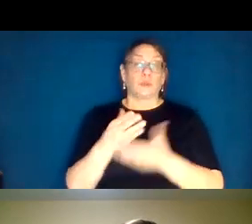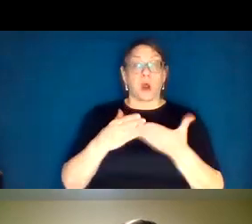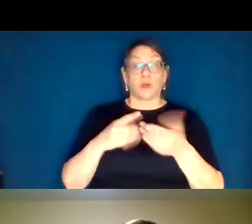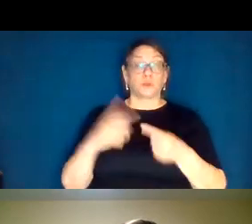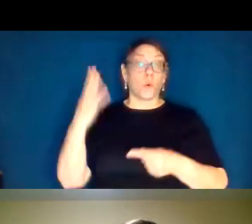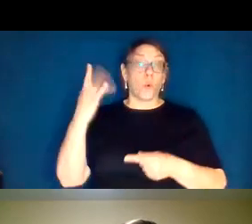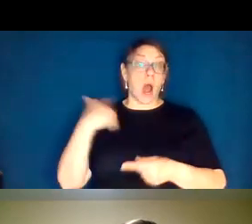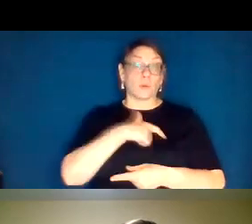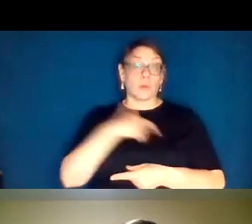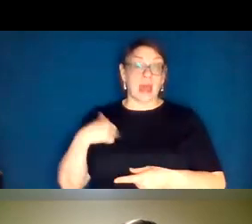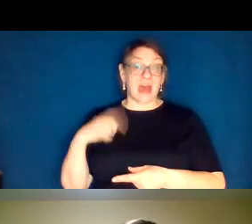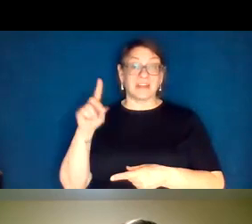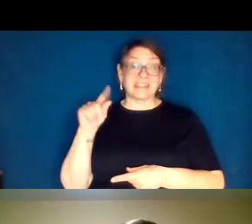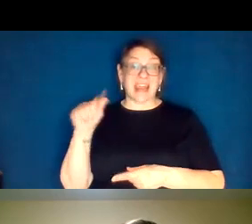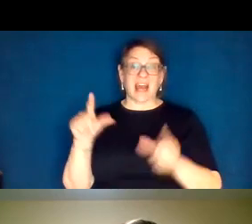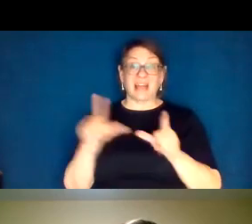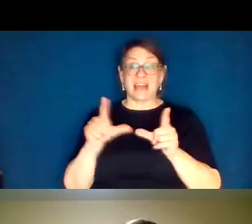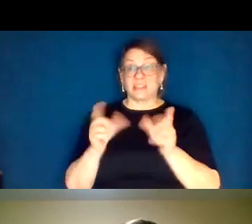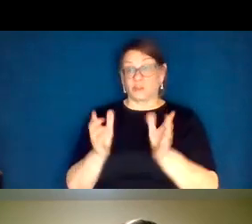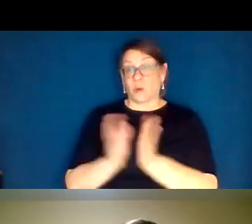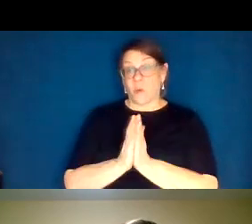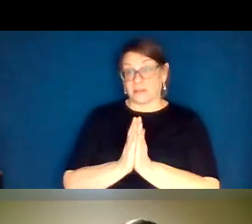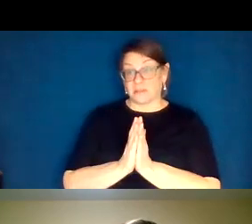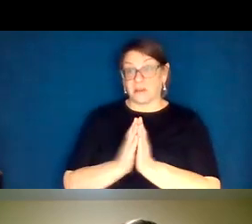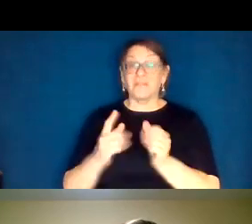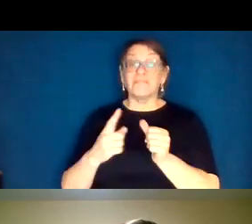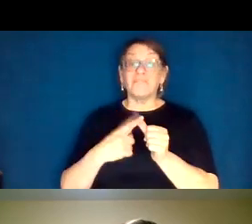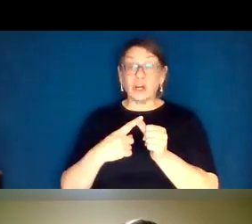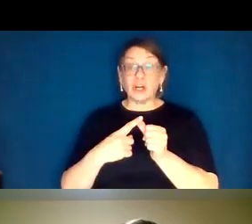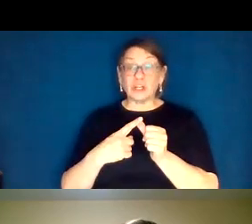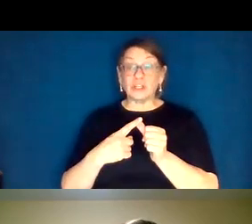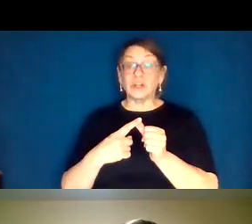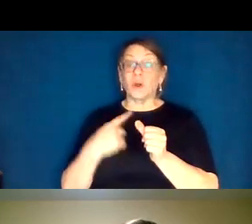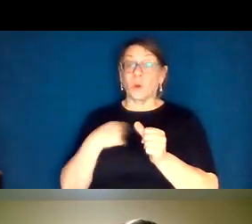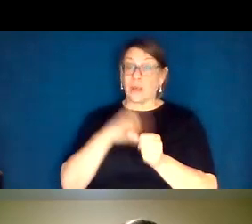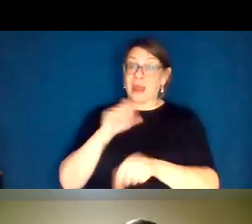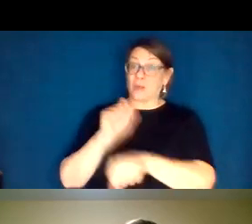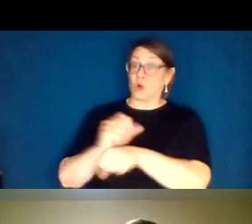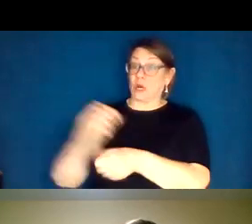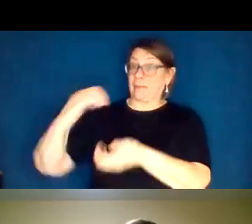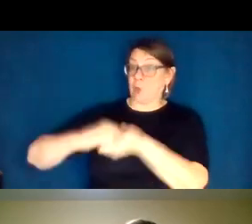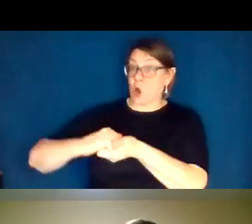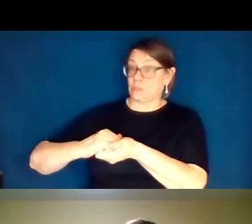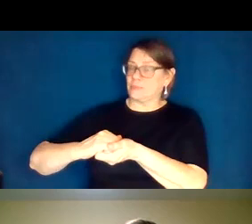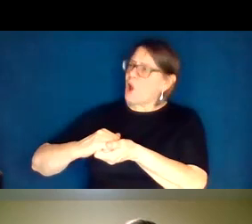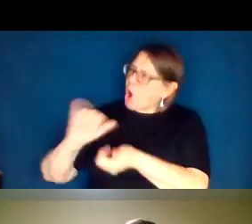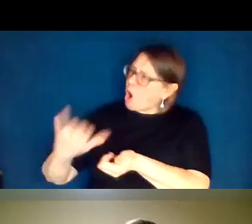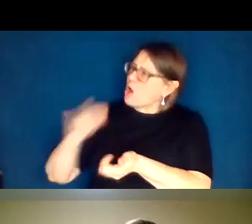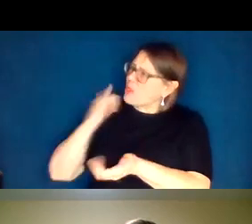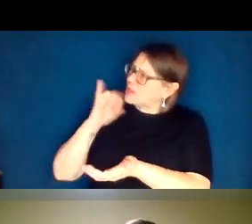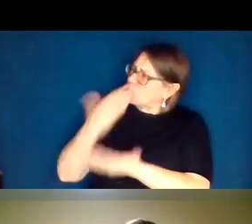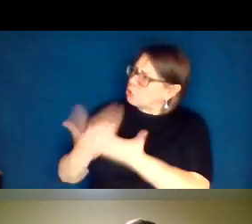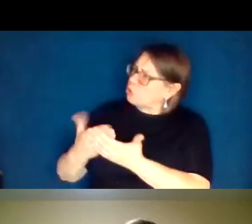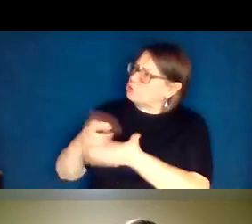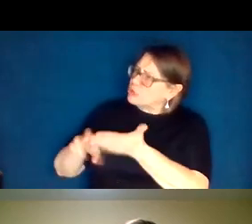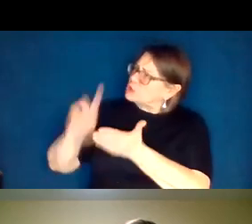a data license request. One, they can work in partnership with the requester to say like, that's a really good research question. Have